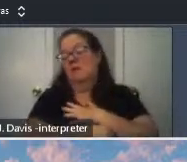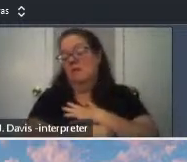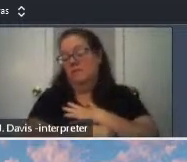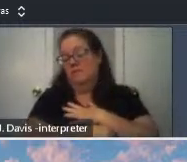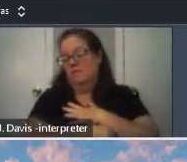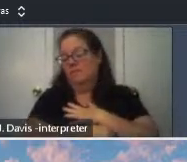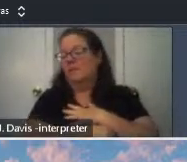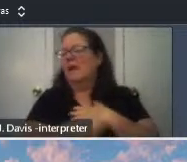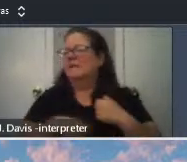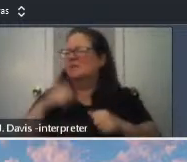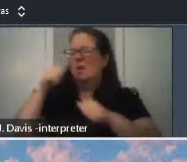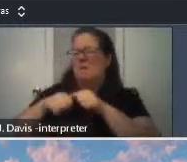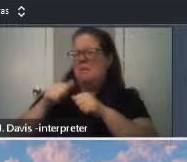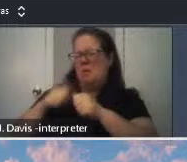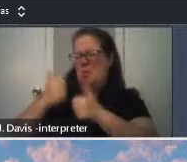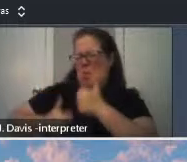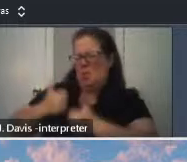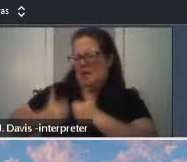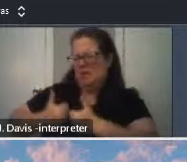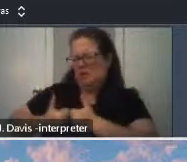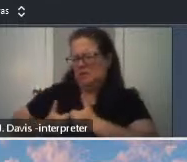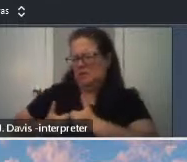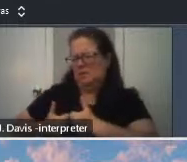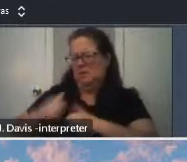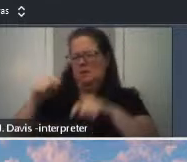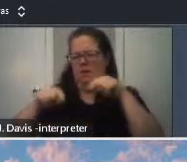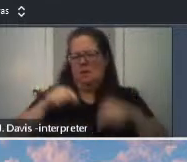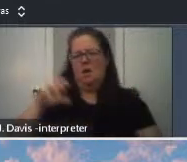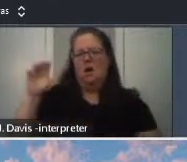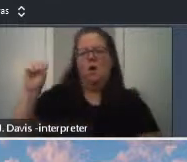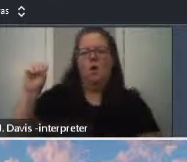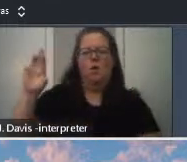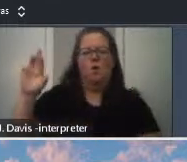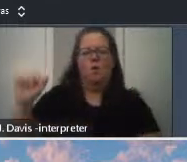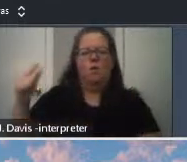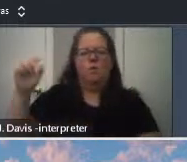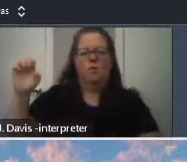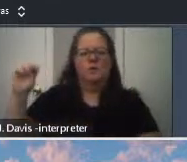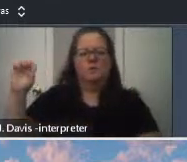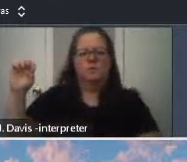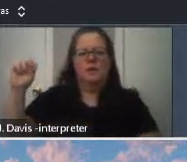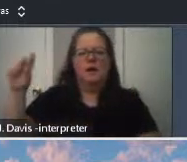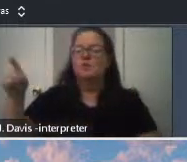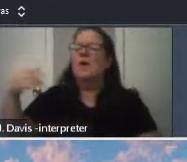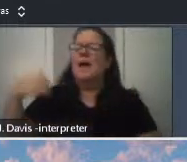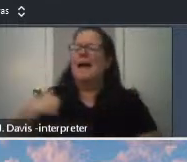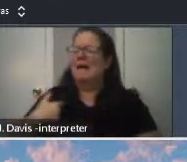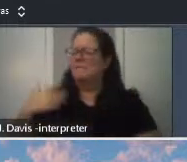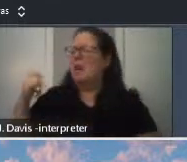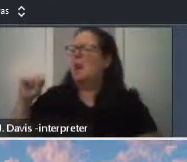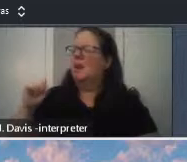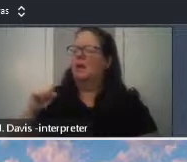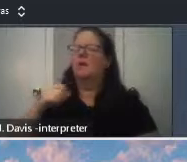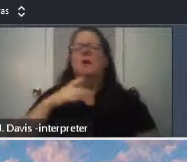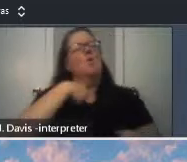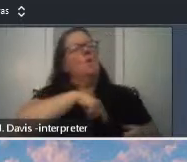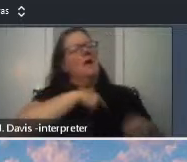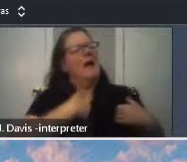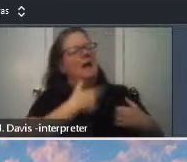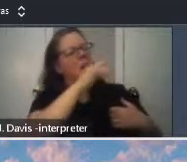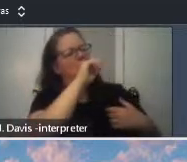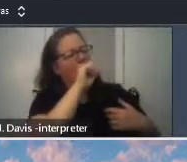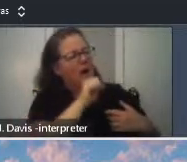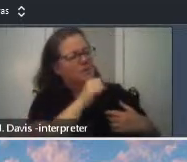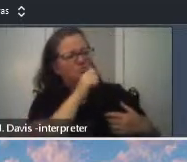I don't recall which. Let's take you over to Orange Mound. We had some lots over there that you were trying to consolidate because you didn't like